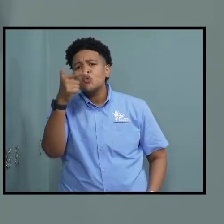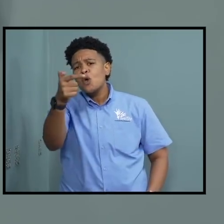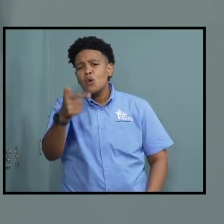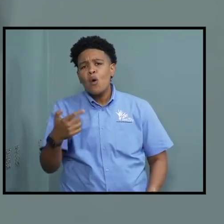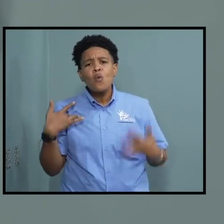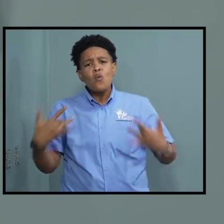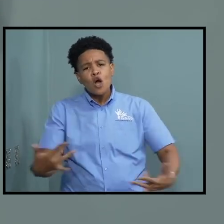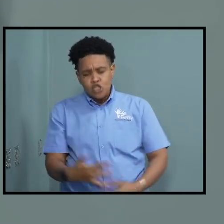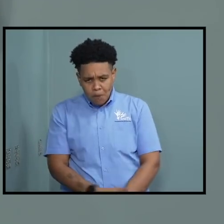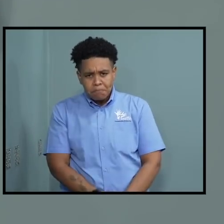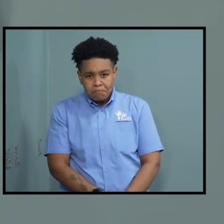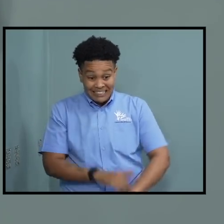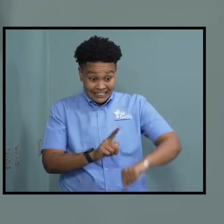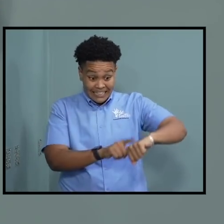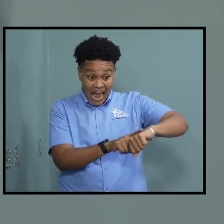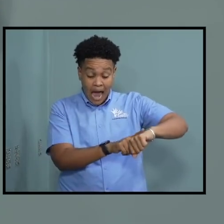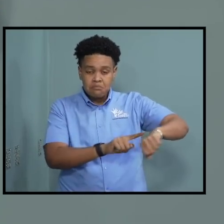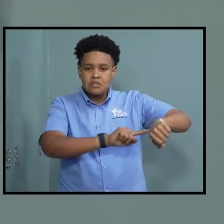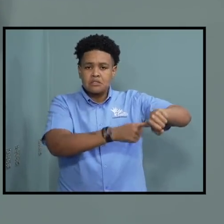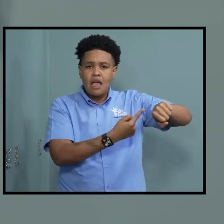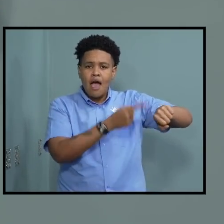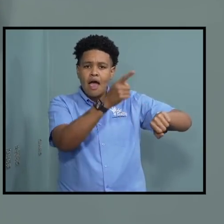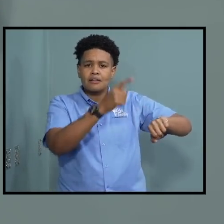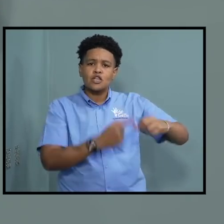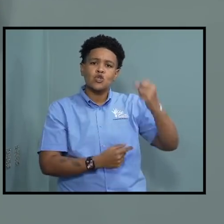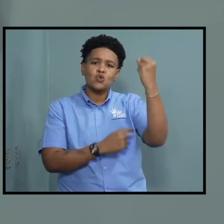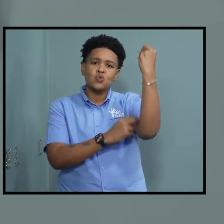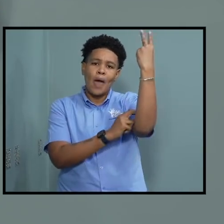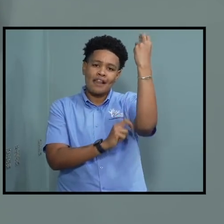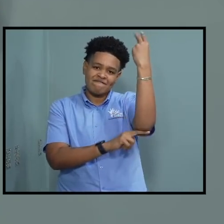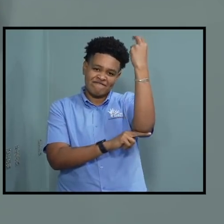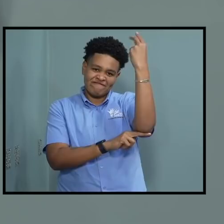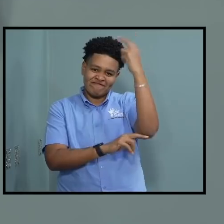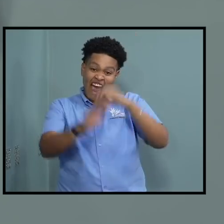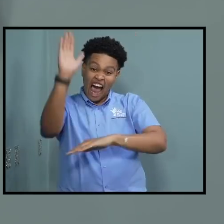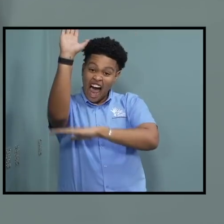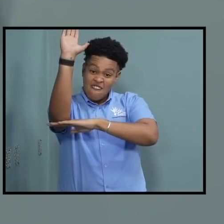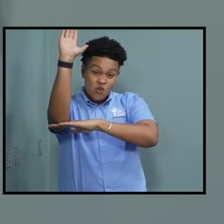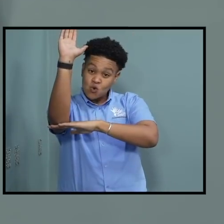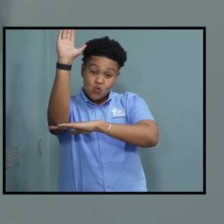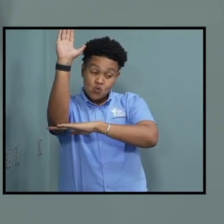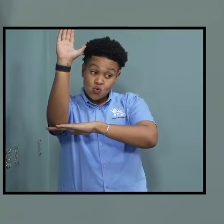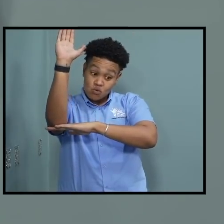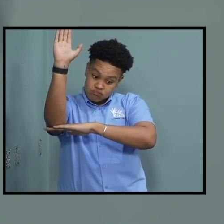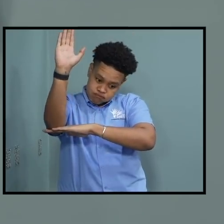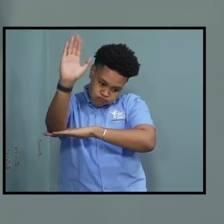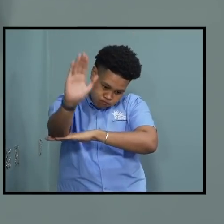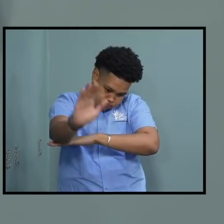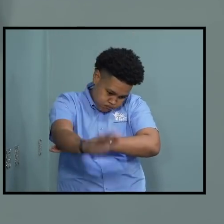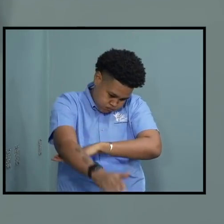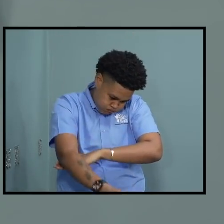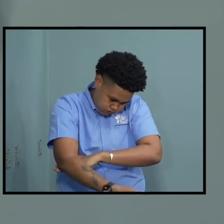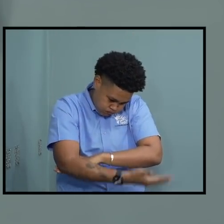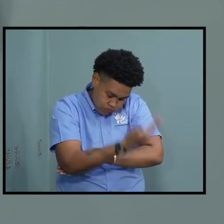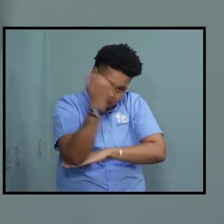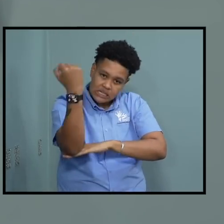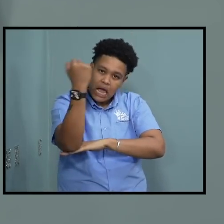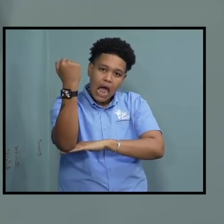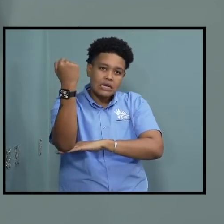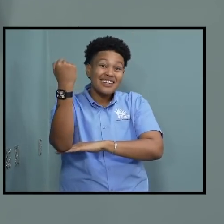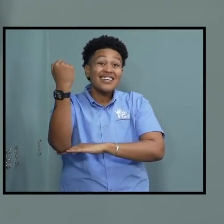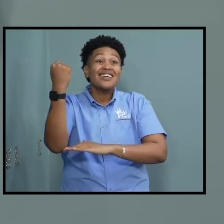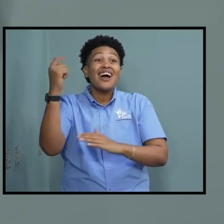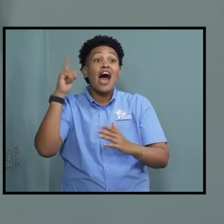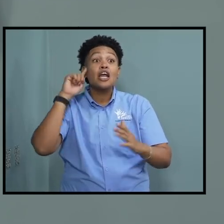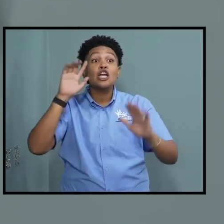2021, the curfew will begin at 12 noon and continue through the rest of Saturday and the